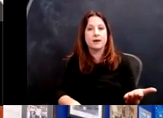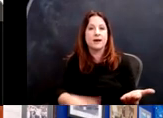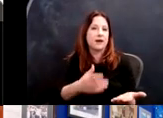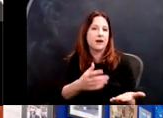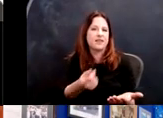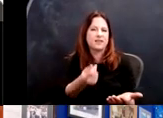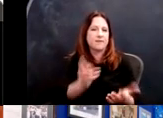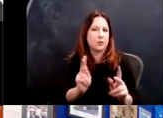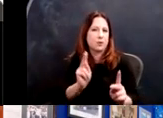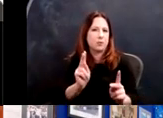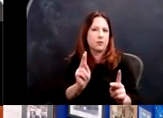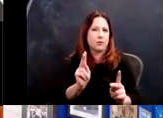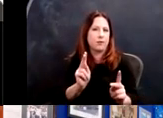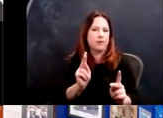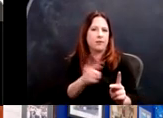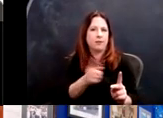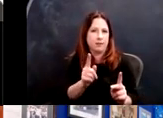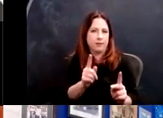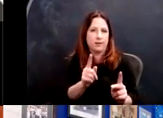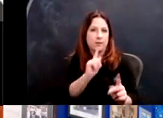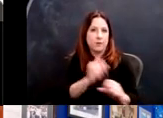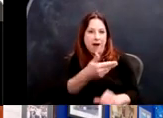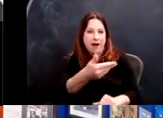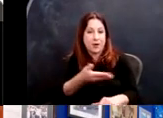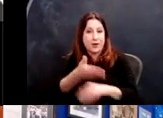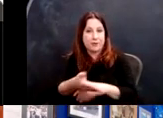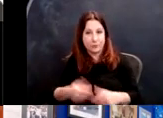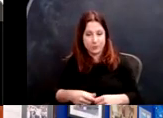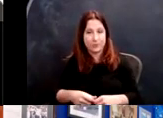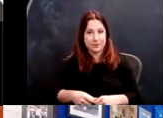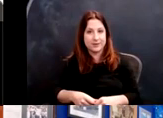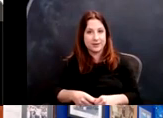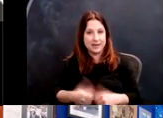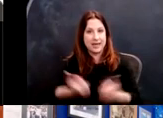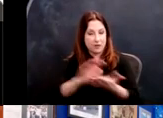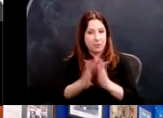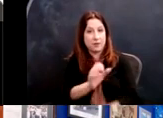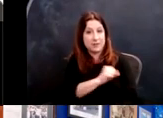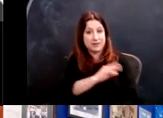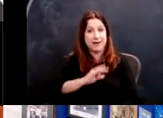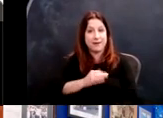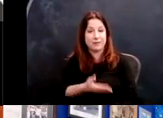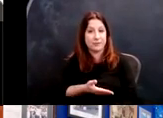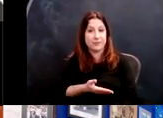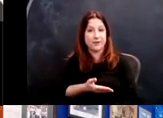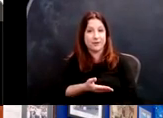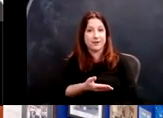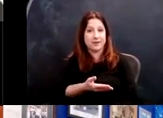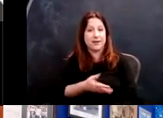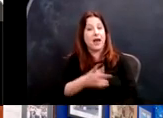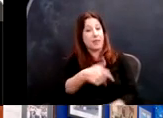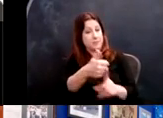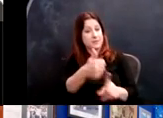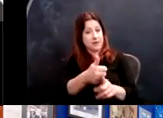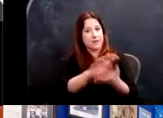these individuals that we've actually hired, you know, that are now part of our staff and that are themselves